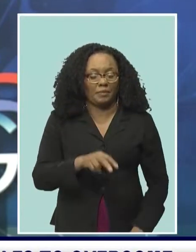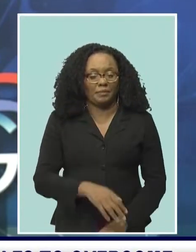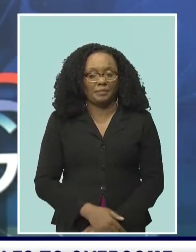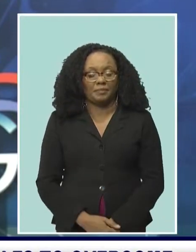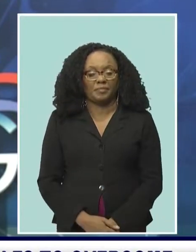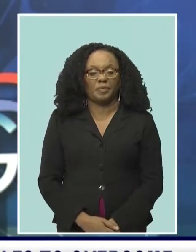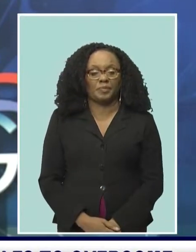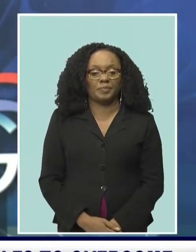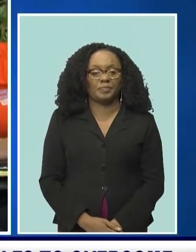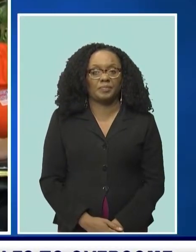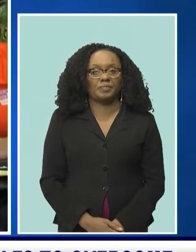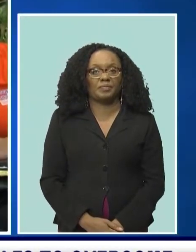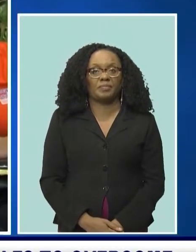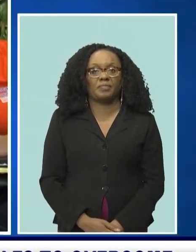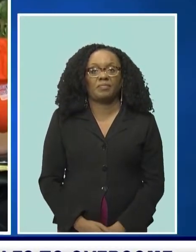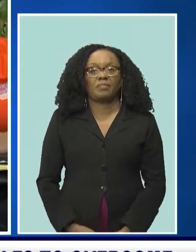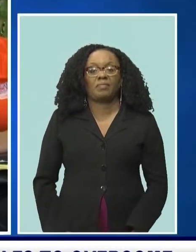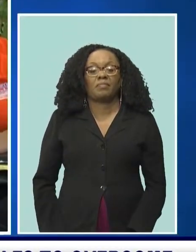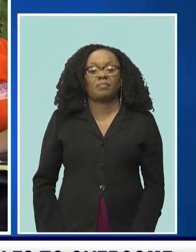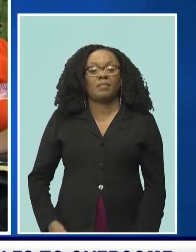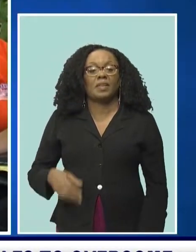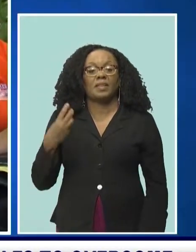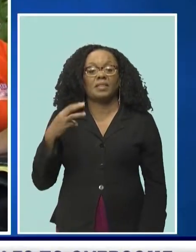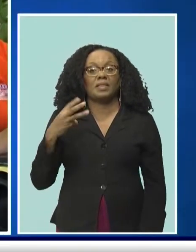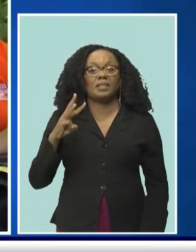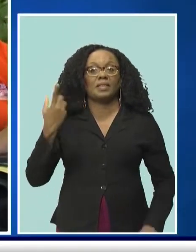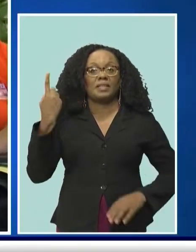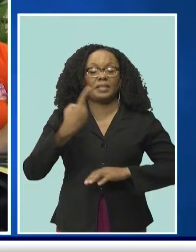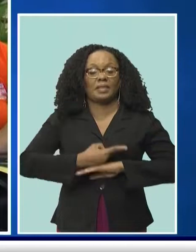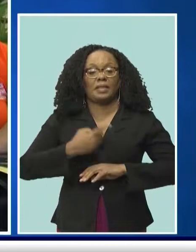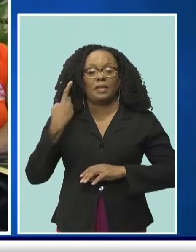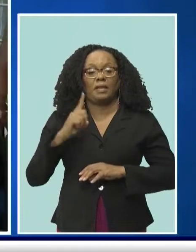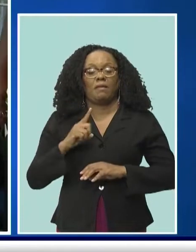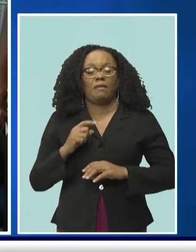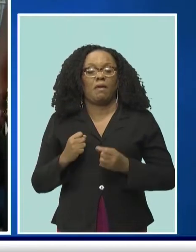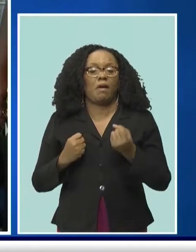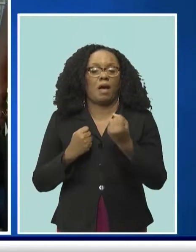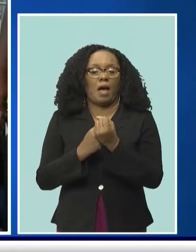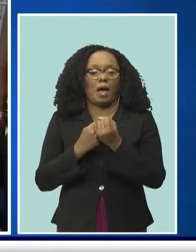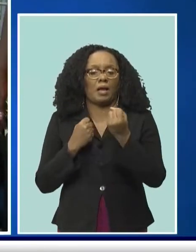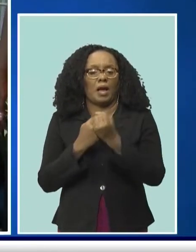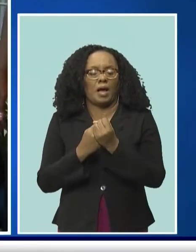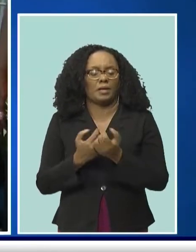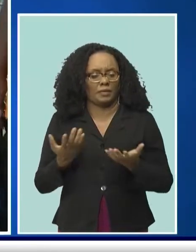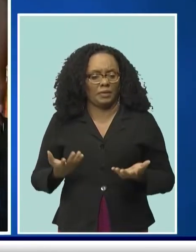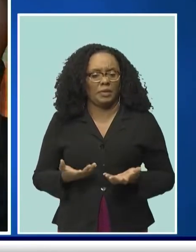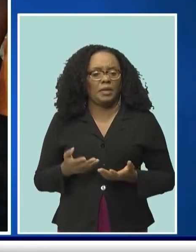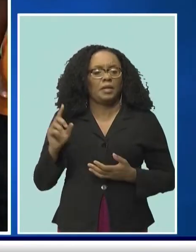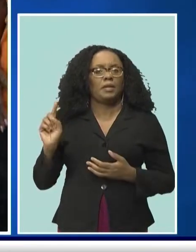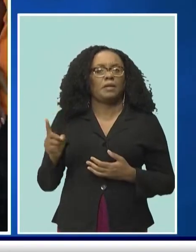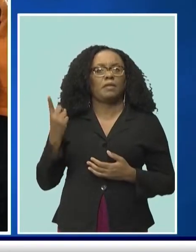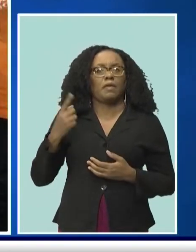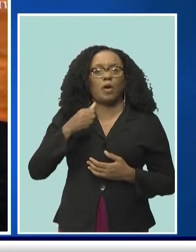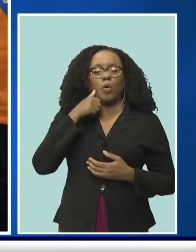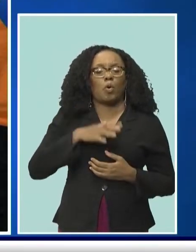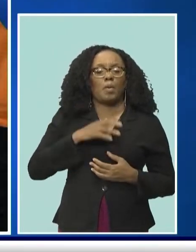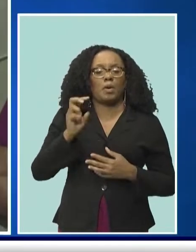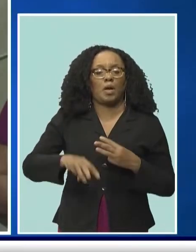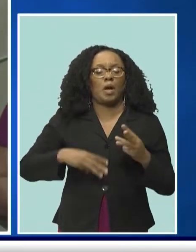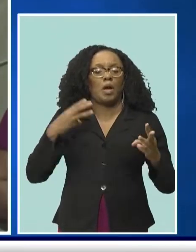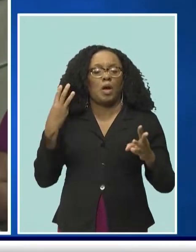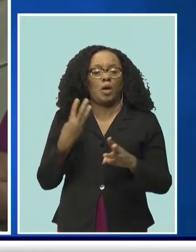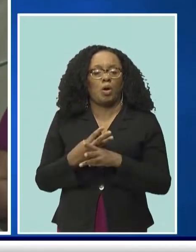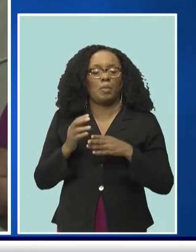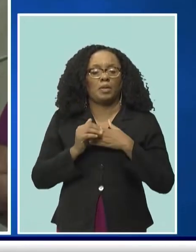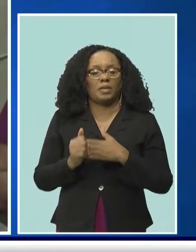details. The 16 Days of Activism campaign was initiated during the first ever Women's Global Leadership Institute in